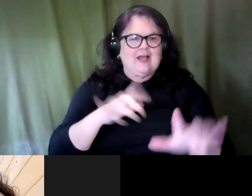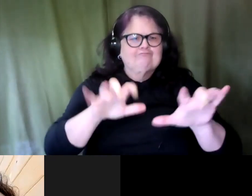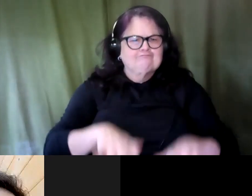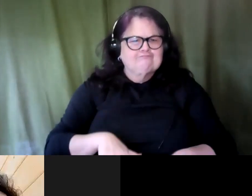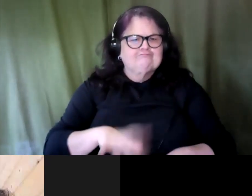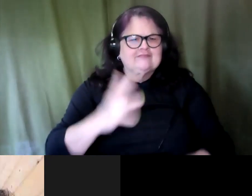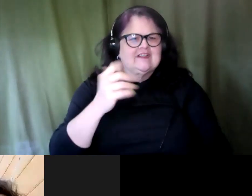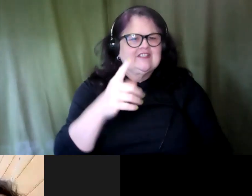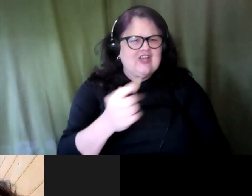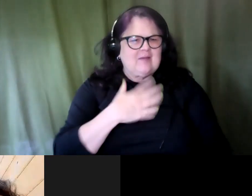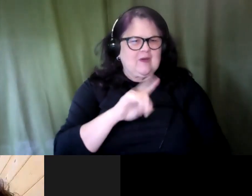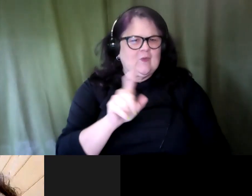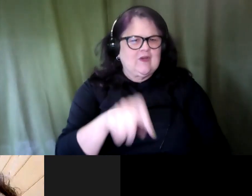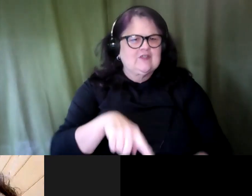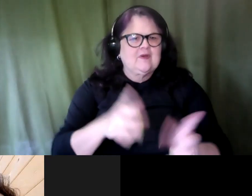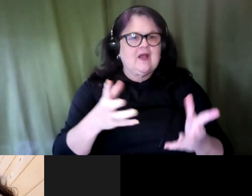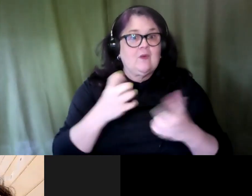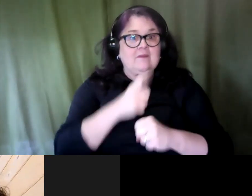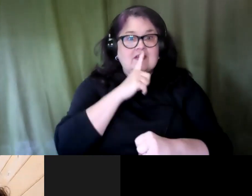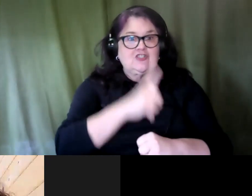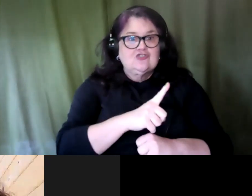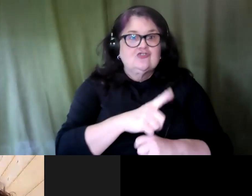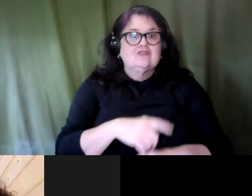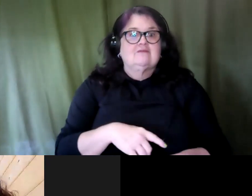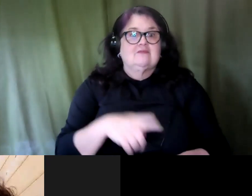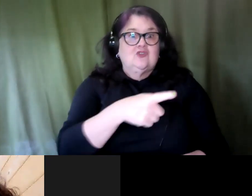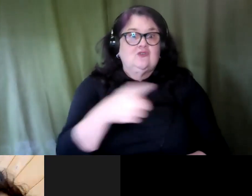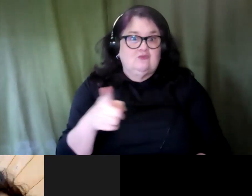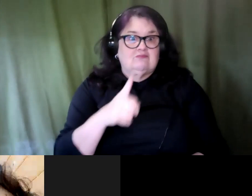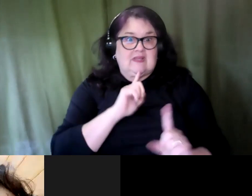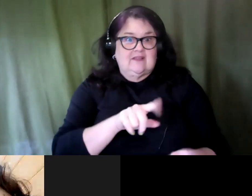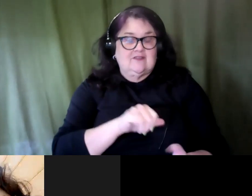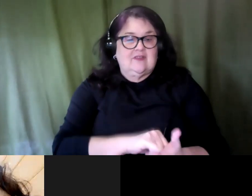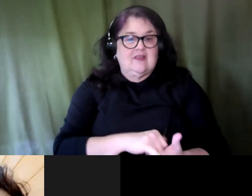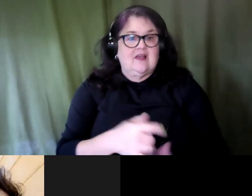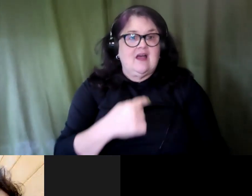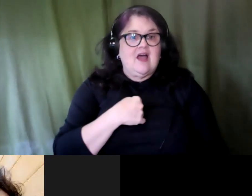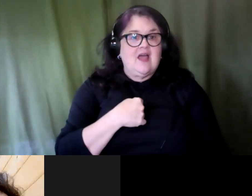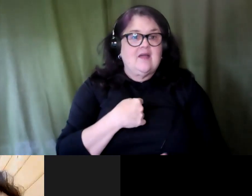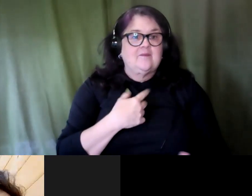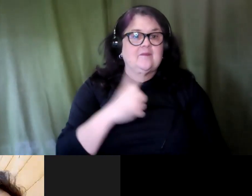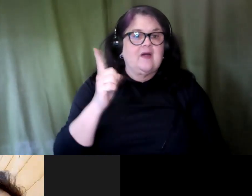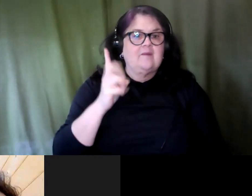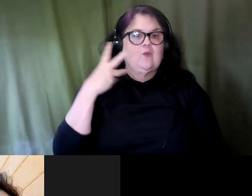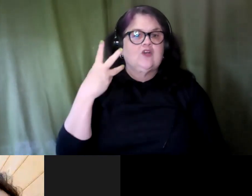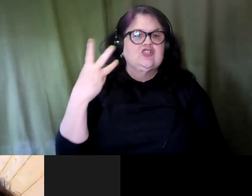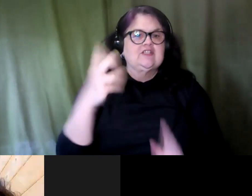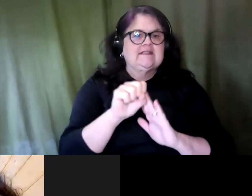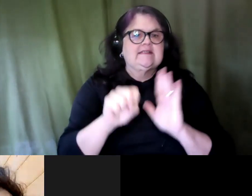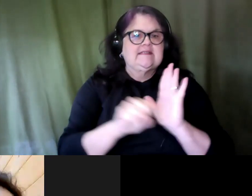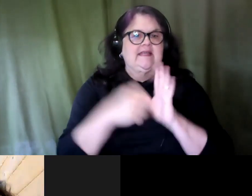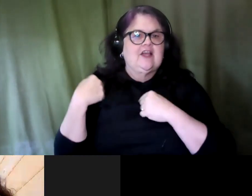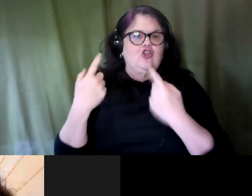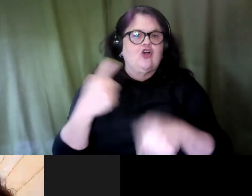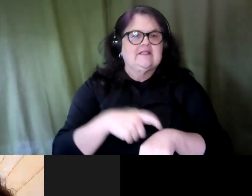don't know, but I just wanted to make sure it got asked. I am up in Washington State. I've been a longtime